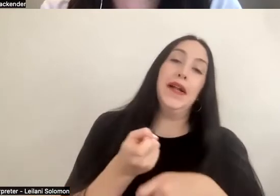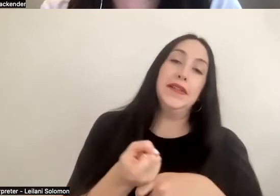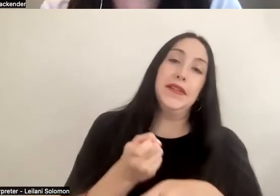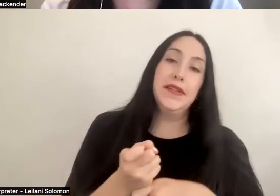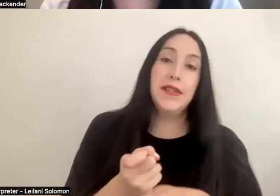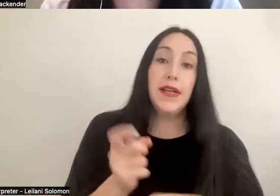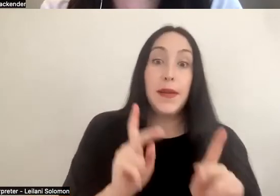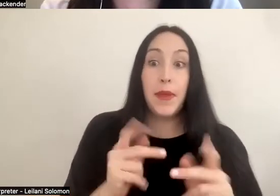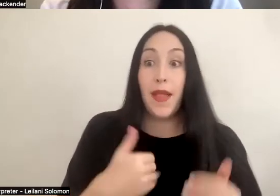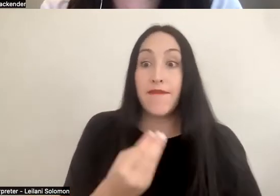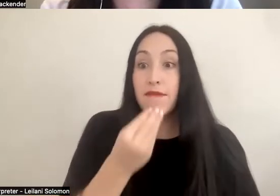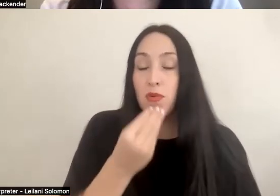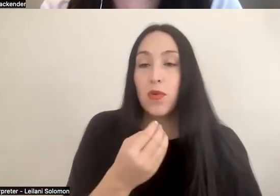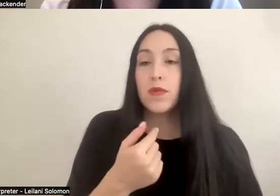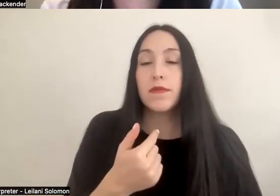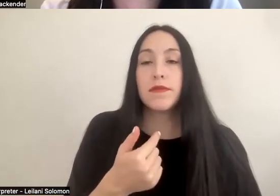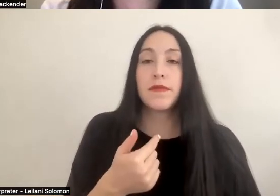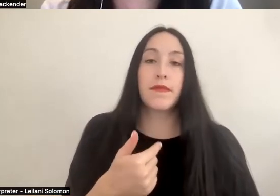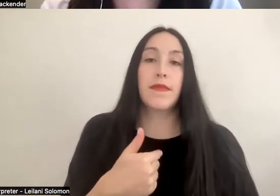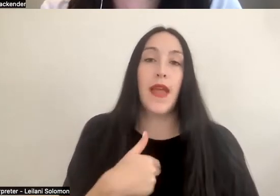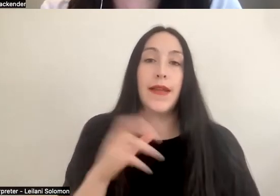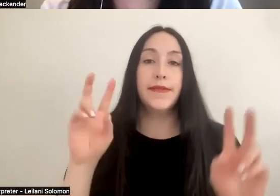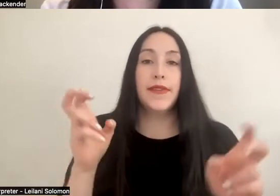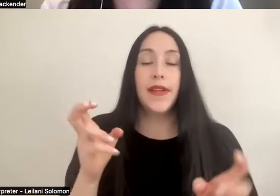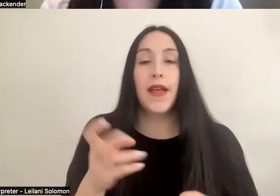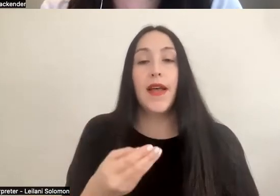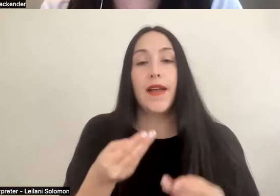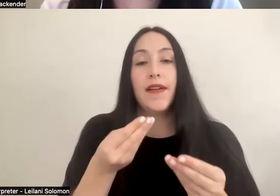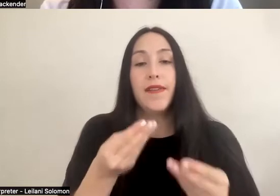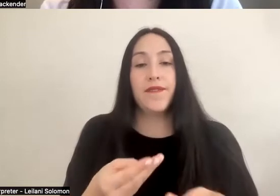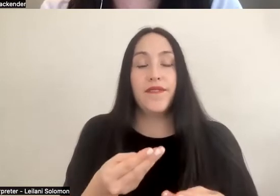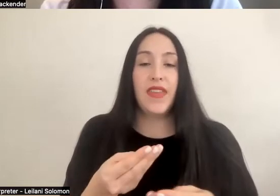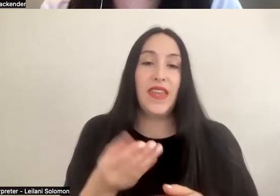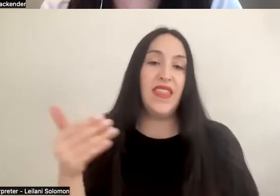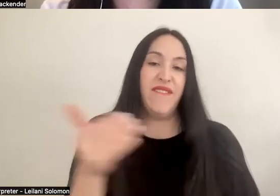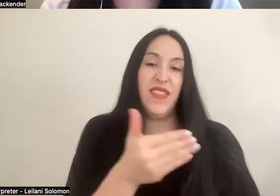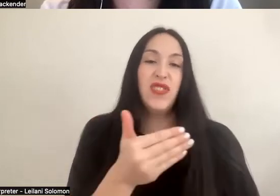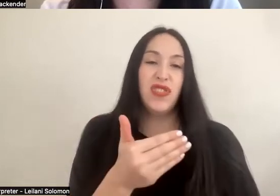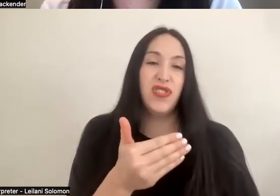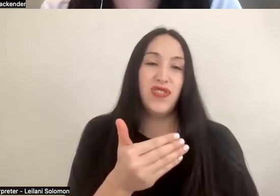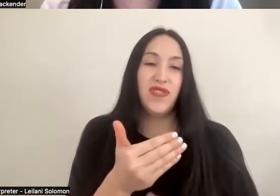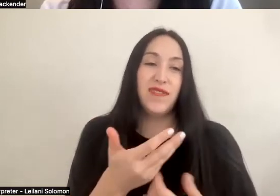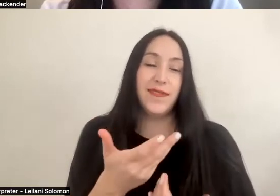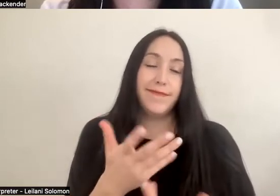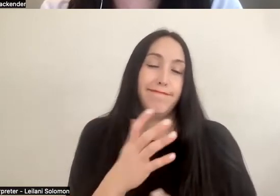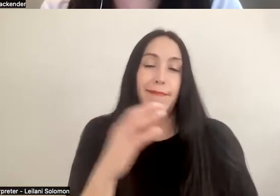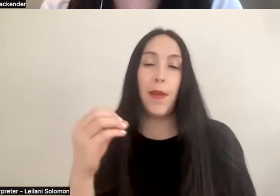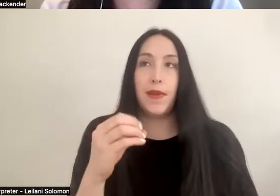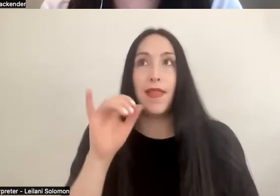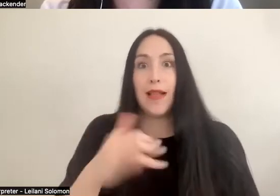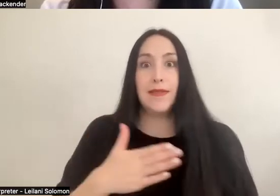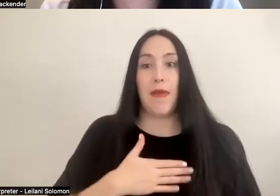food, I always say feed the Finch Foundation was my nonprofit to help feed my family. But that's neither here nor there.